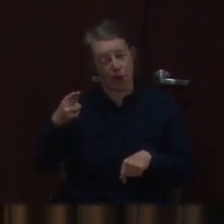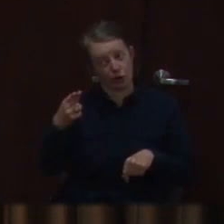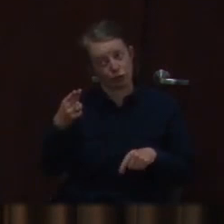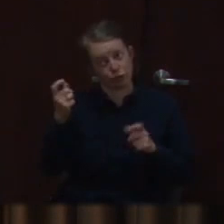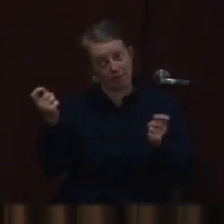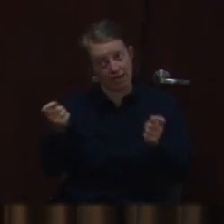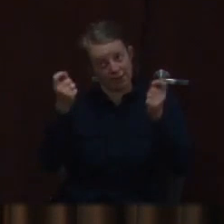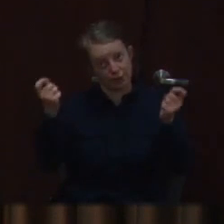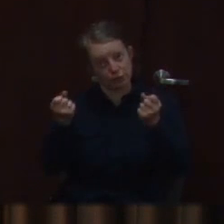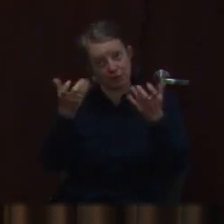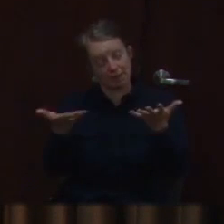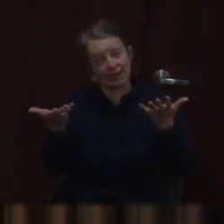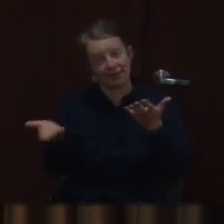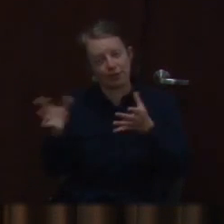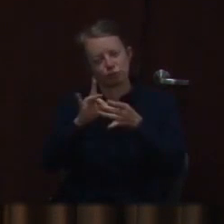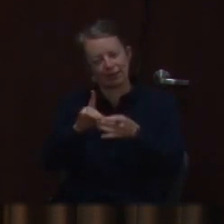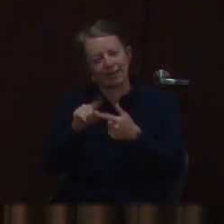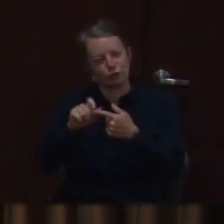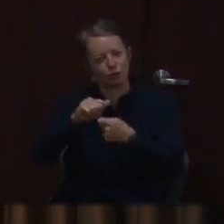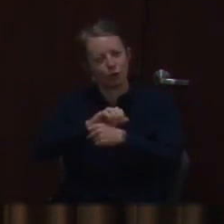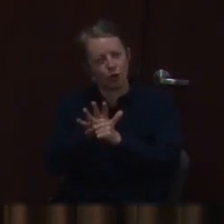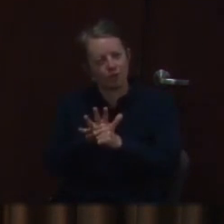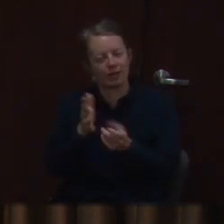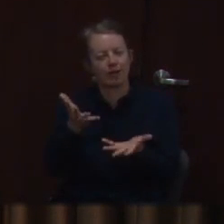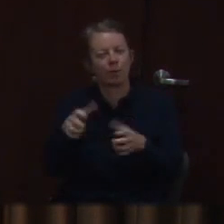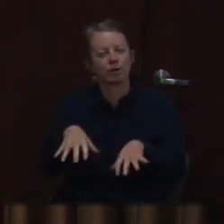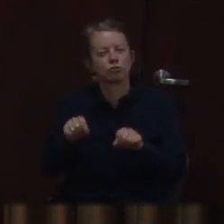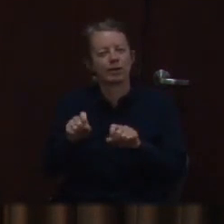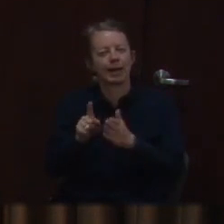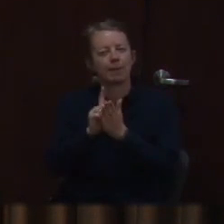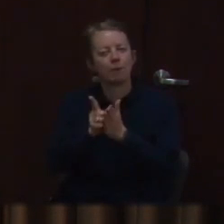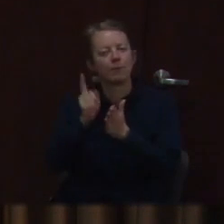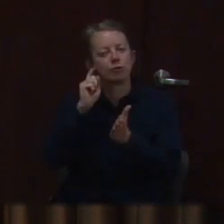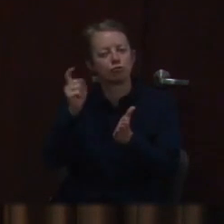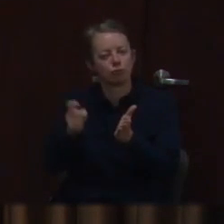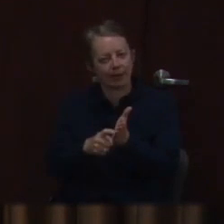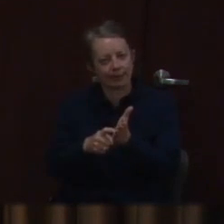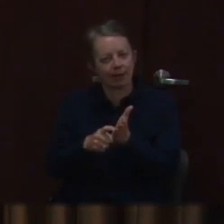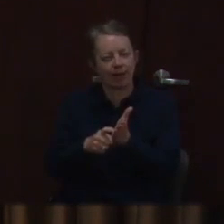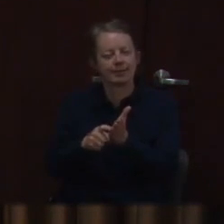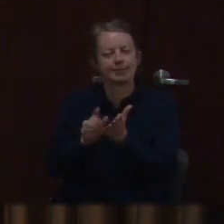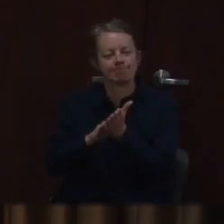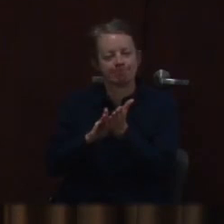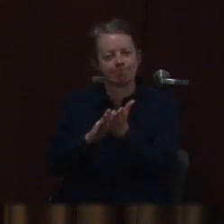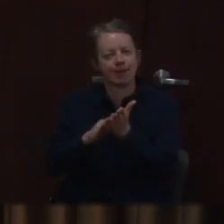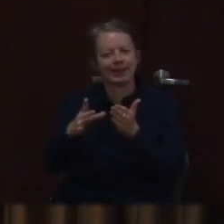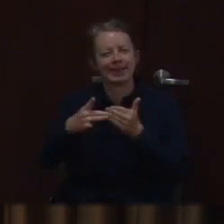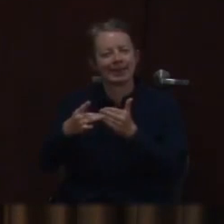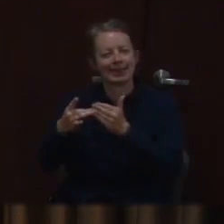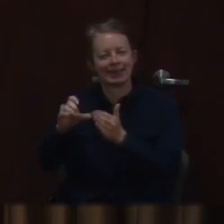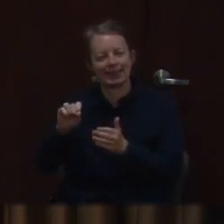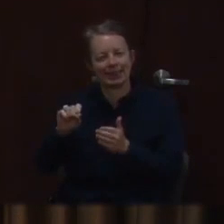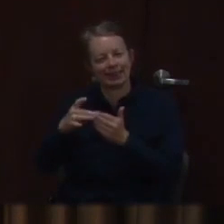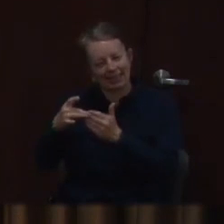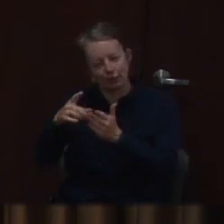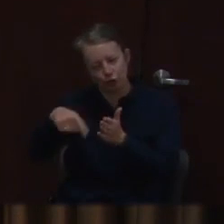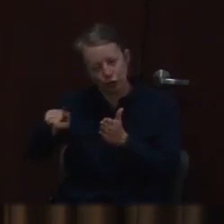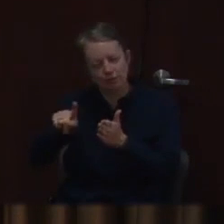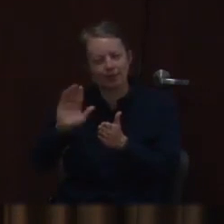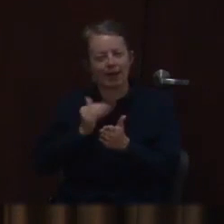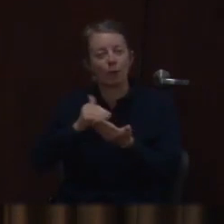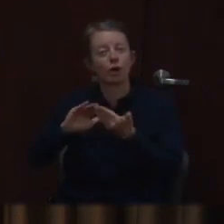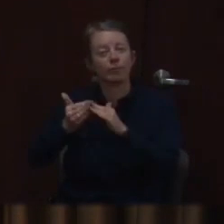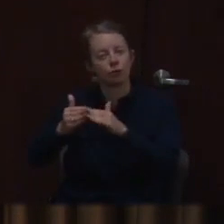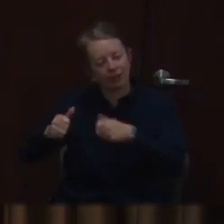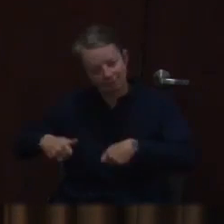things, COVID, I did want to take a moment to recognize and acknowledge the leadership and sacrifice of our community in